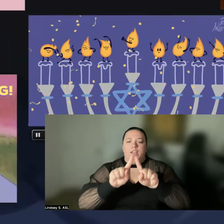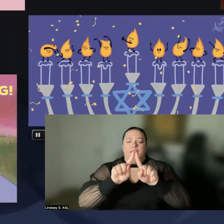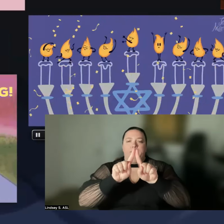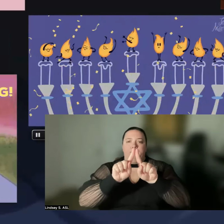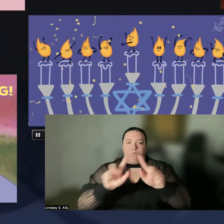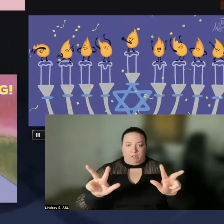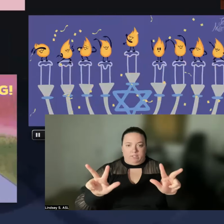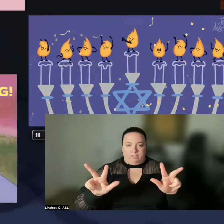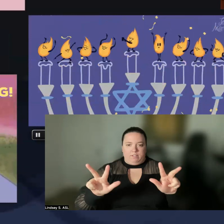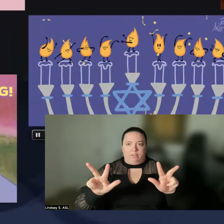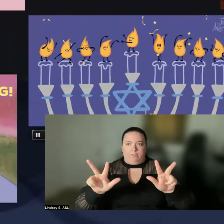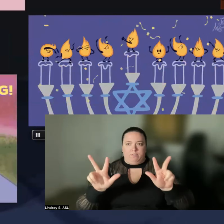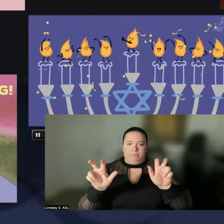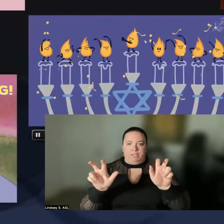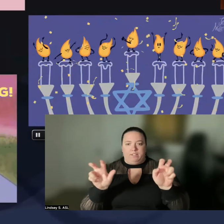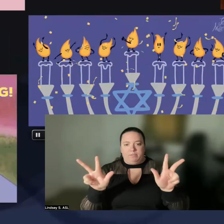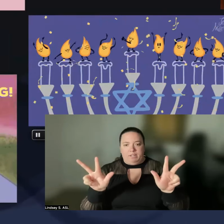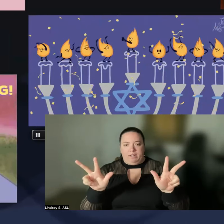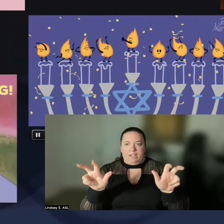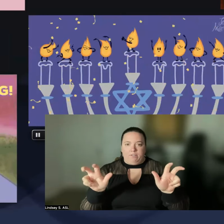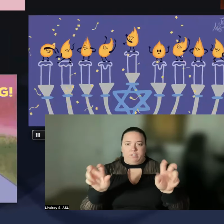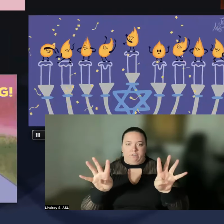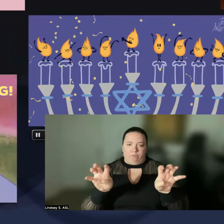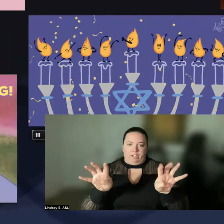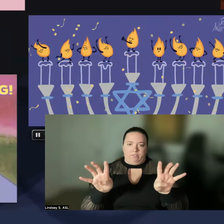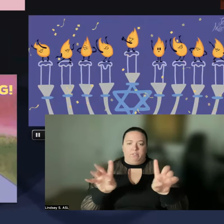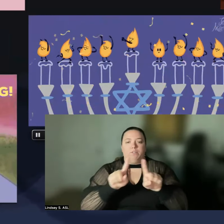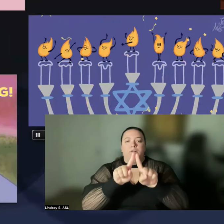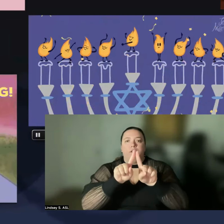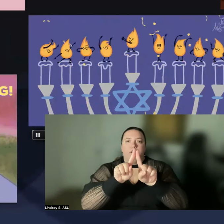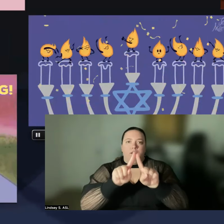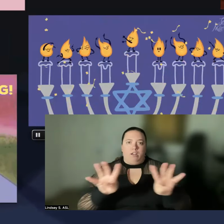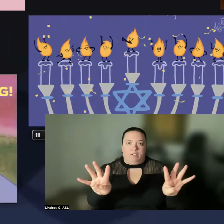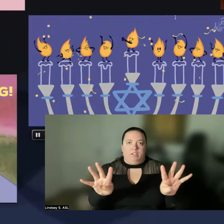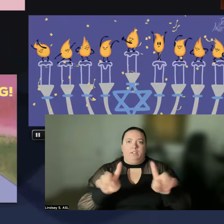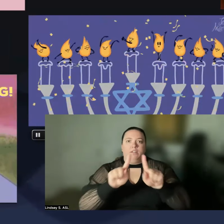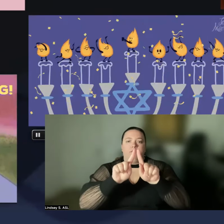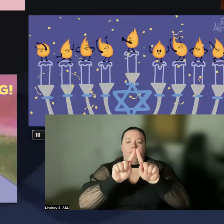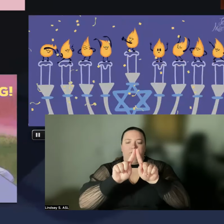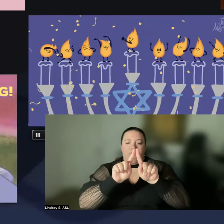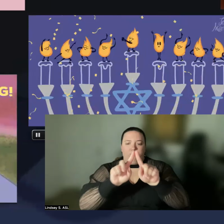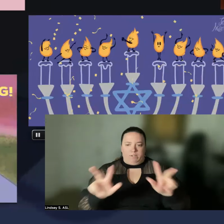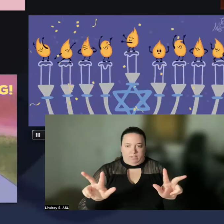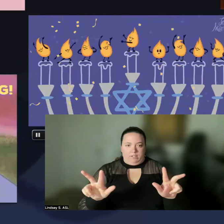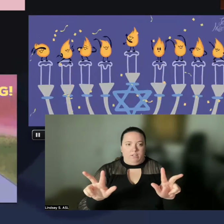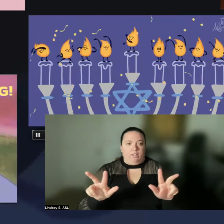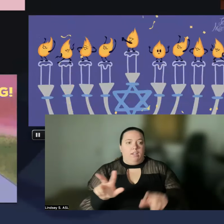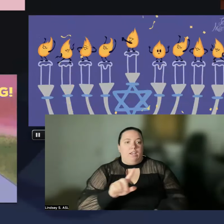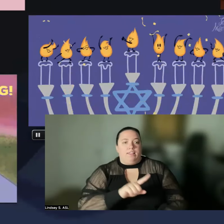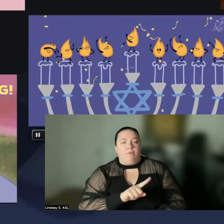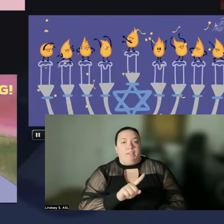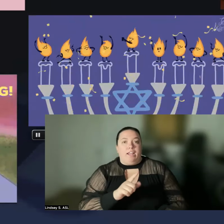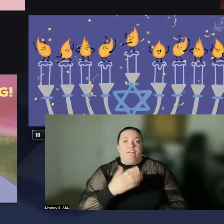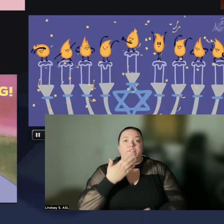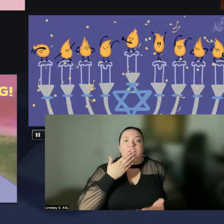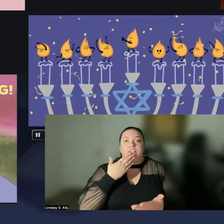Hanukkah, and then we have Kwanzaa. So because 3 candles and 4 candles. So Hanukkah, Kwanzaa.